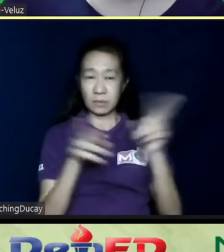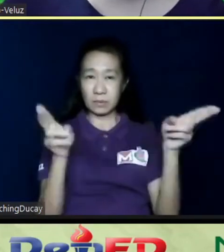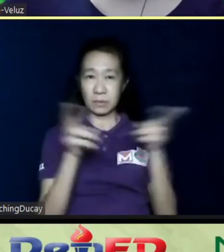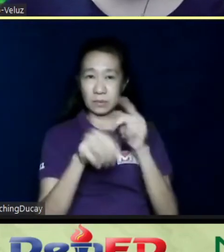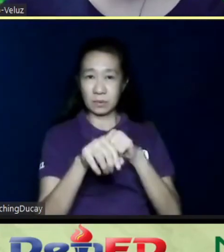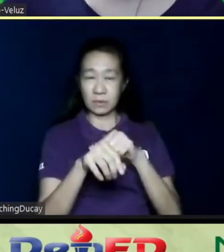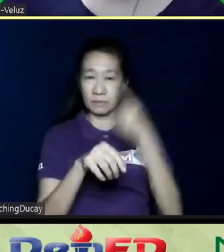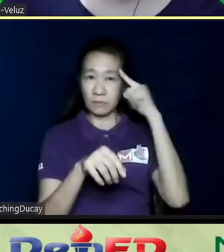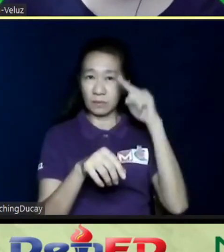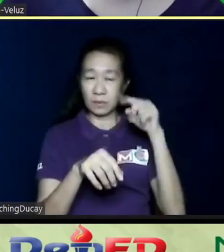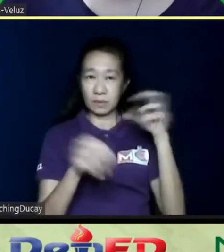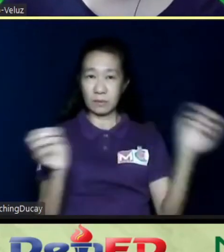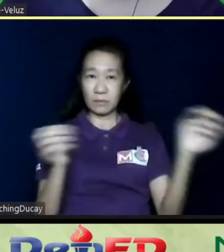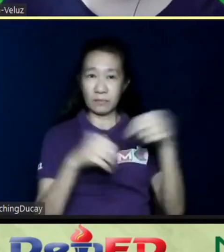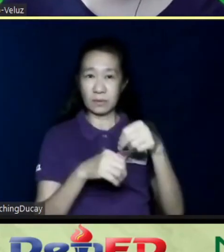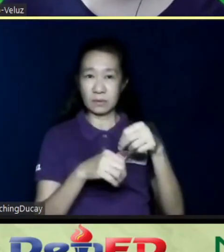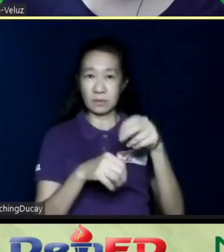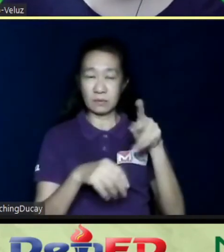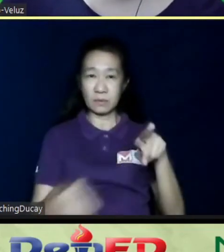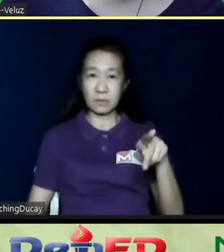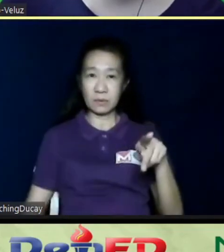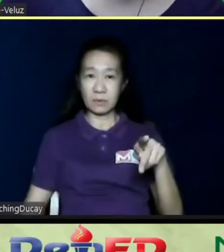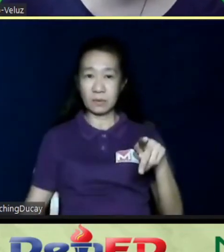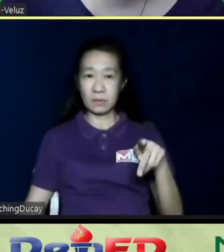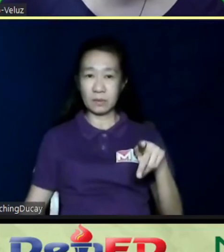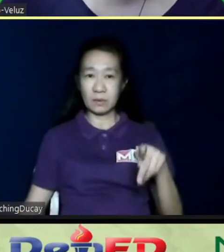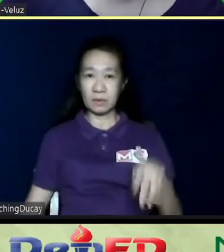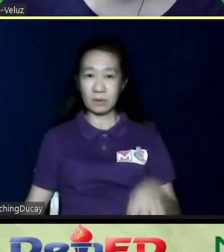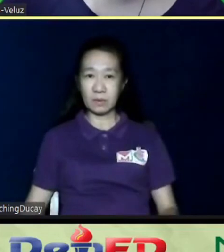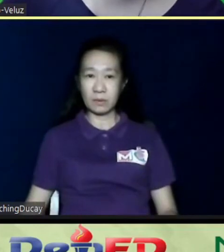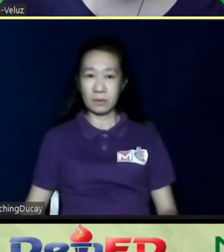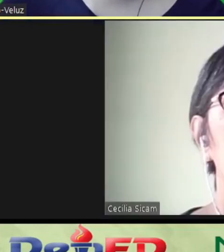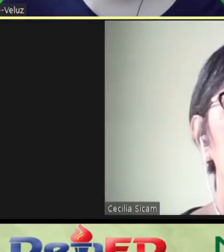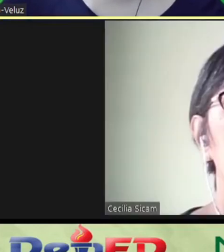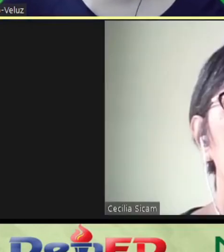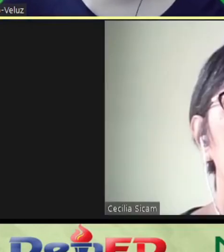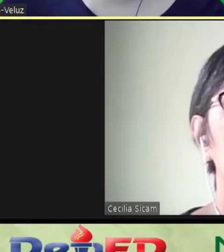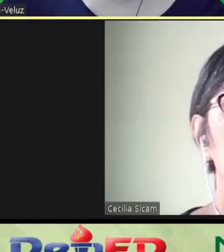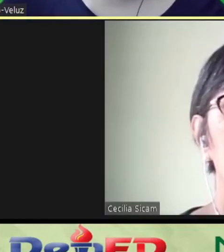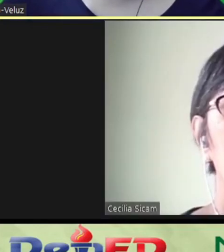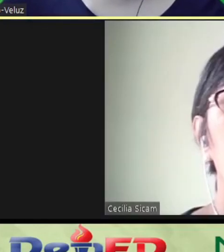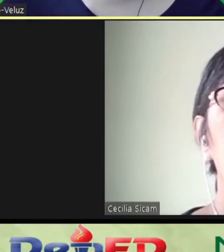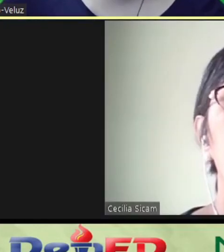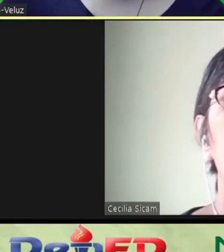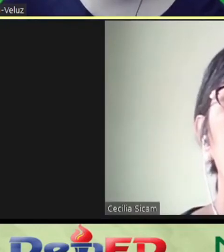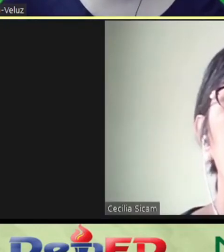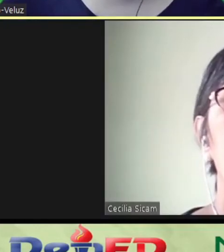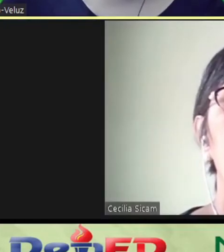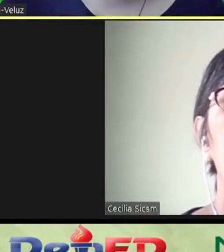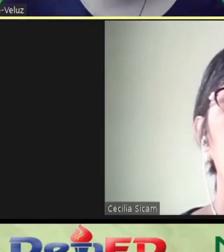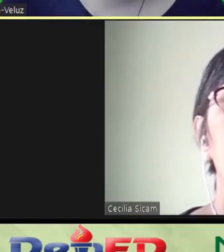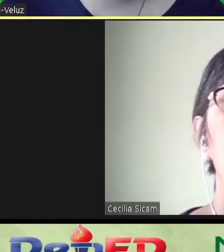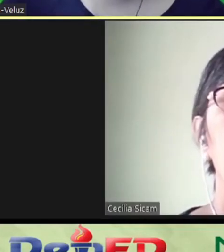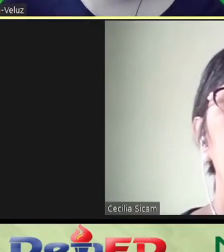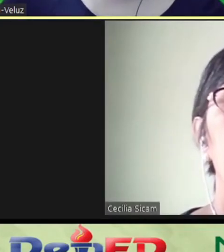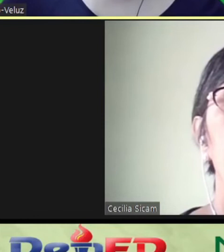somebody in an office environment, like somebody with a high level of intelligence, college